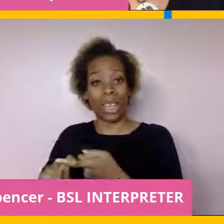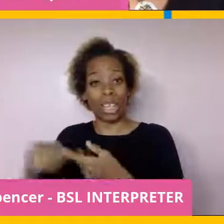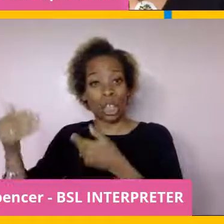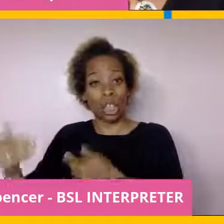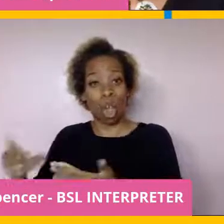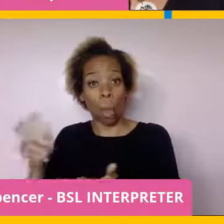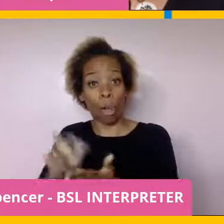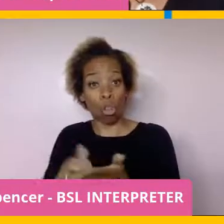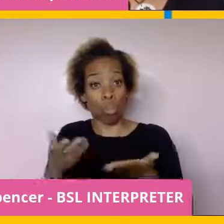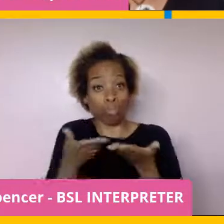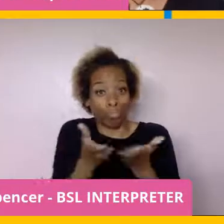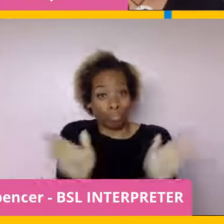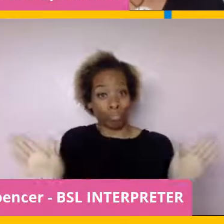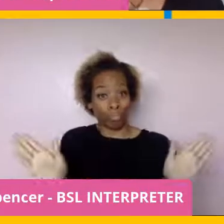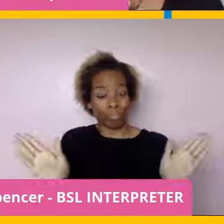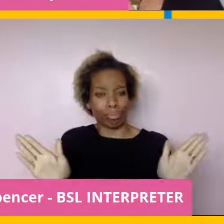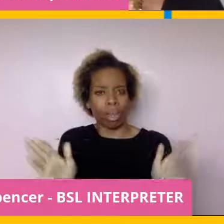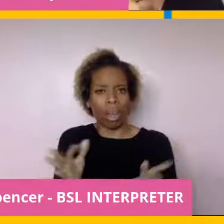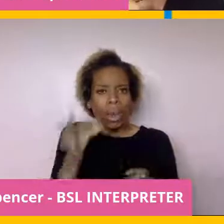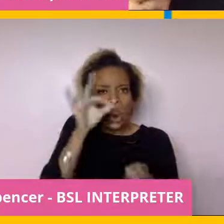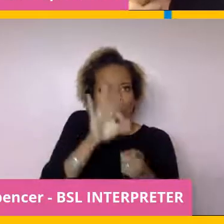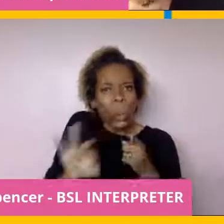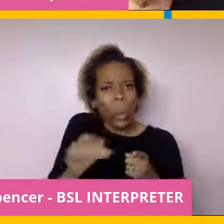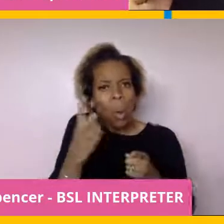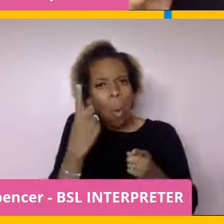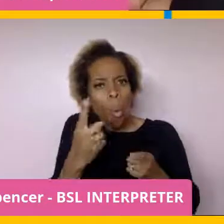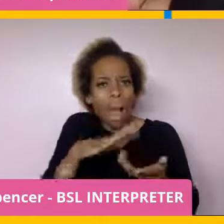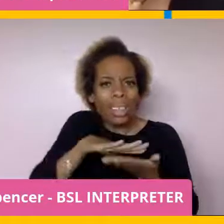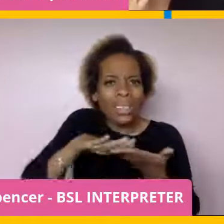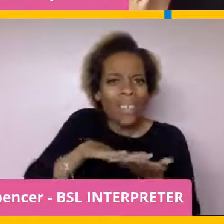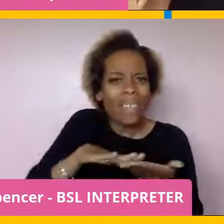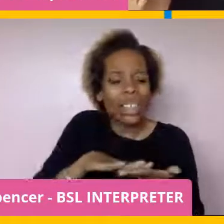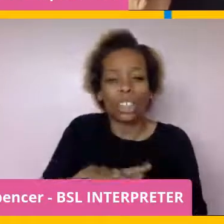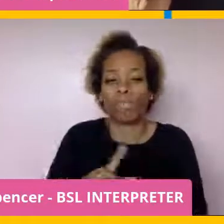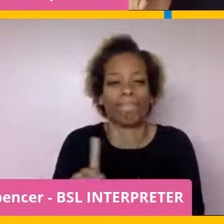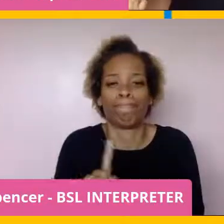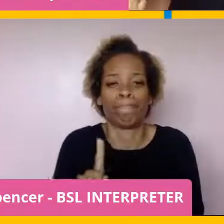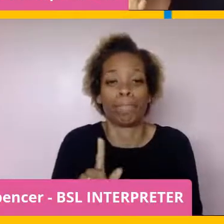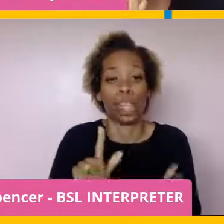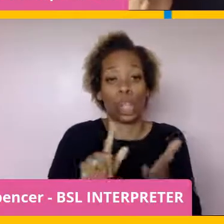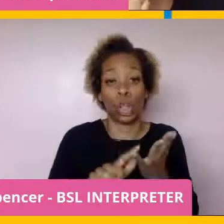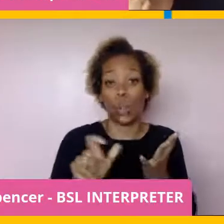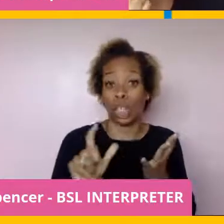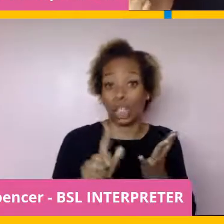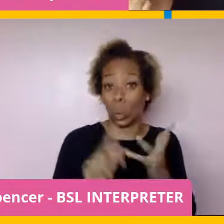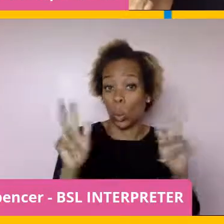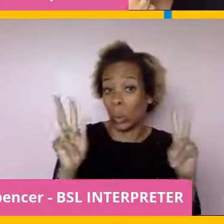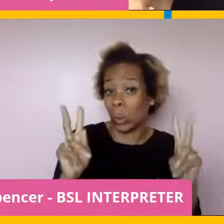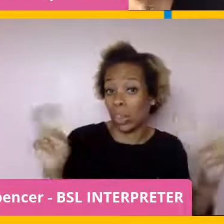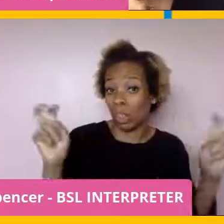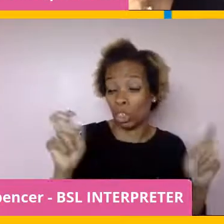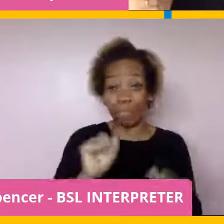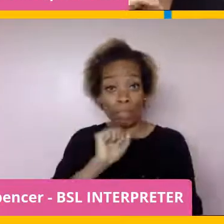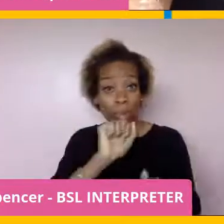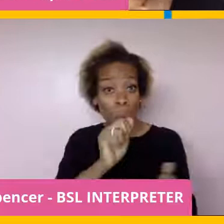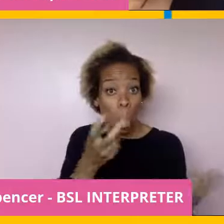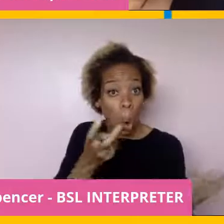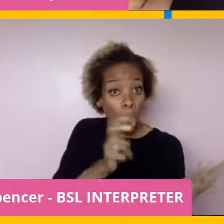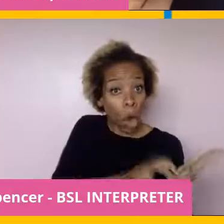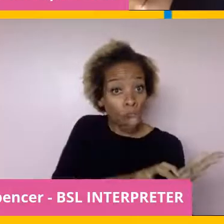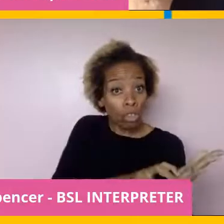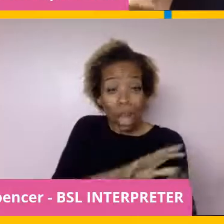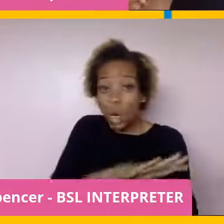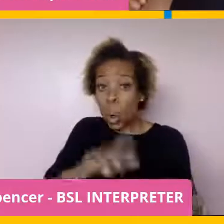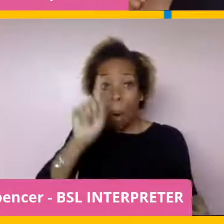answer is no, there is no one definition, but we use a definition at UCU, which is if your contract is not permanent and secure, then you are